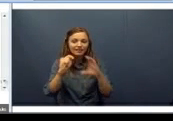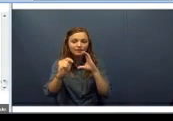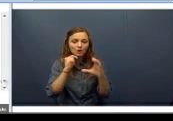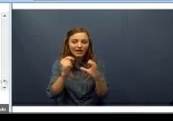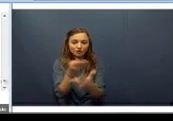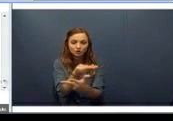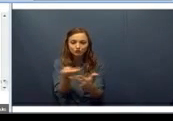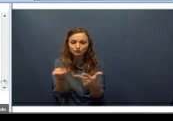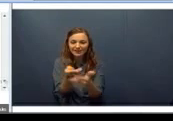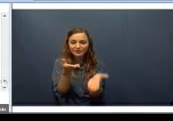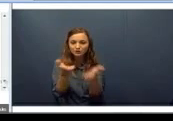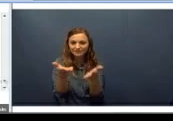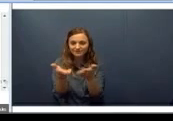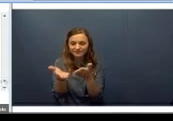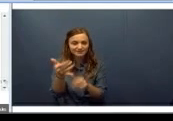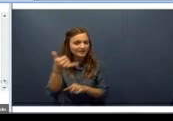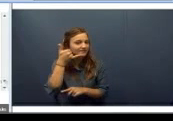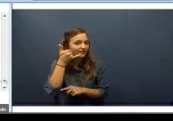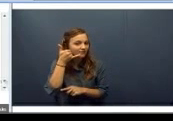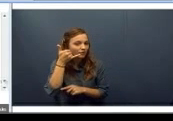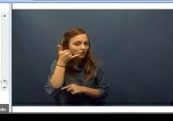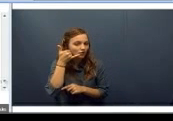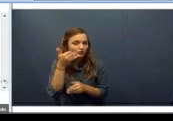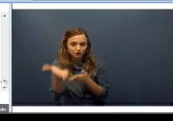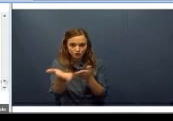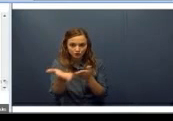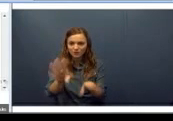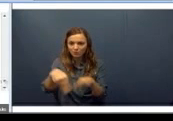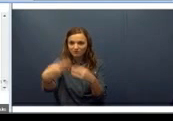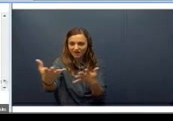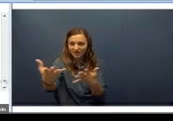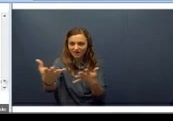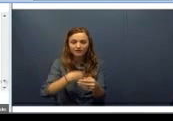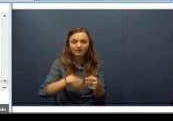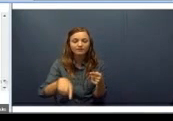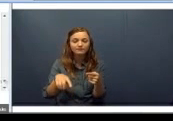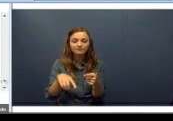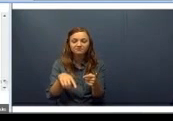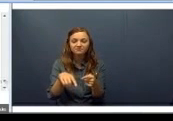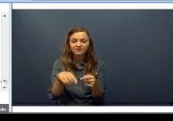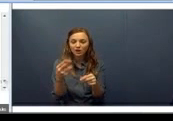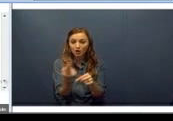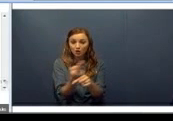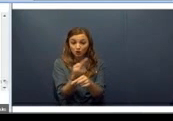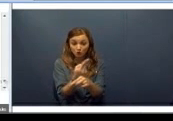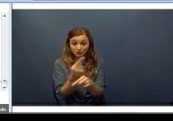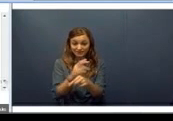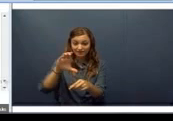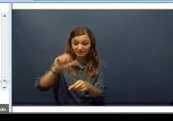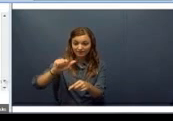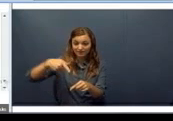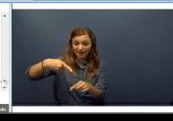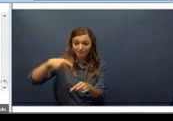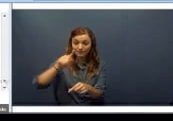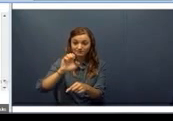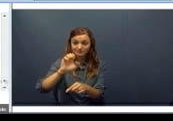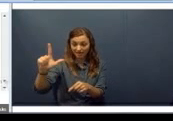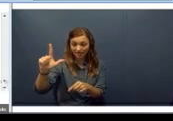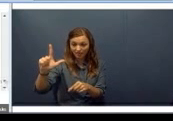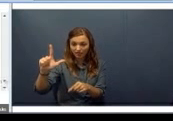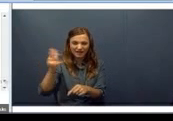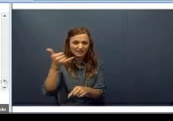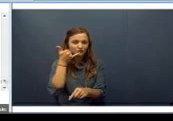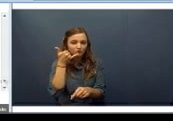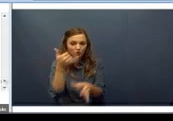areas. TRS, or Telecommunication Relay Services, is a telephone-based service that we provide. Those